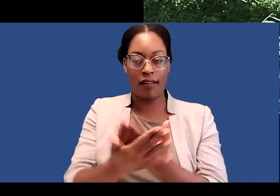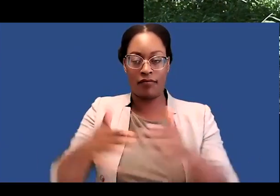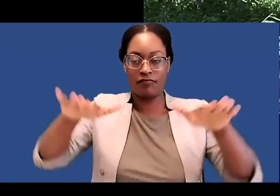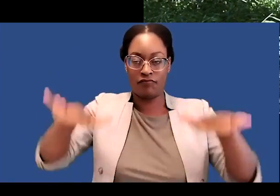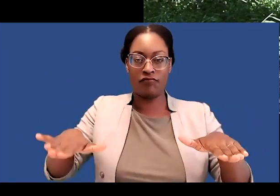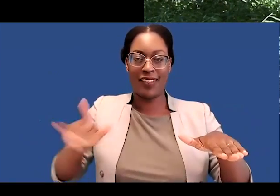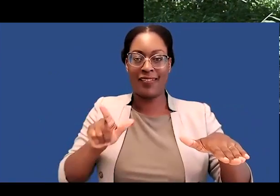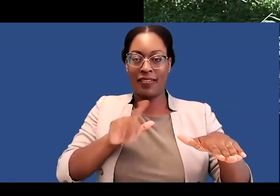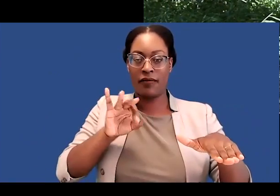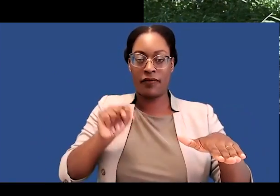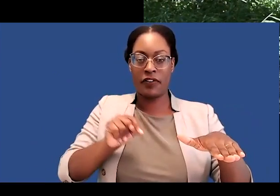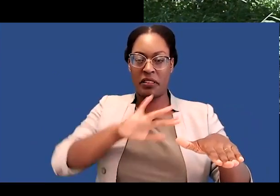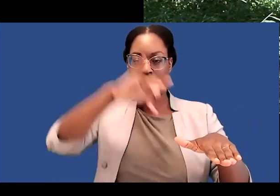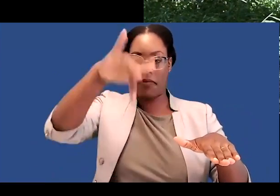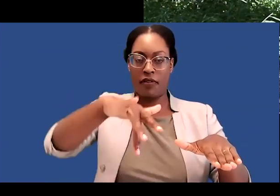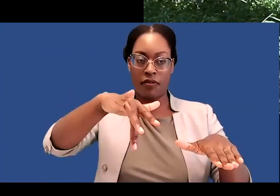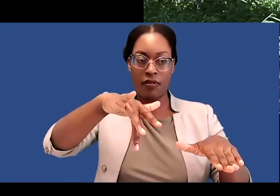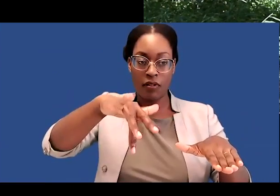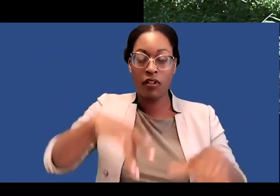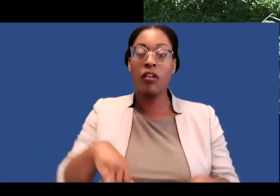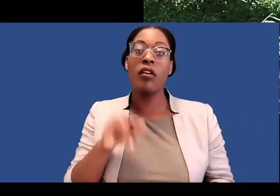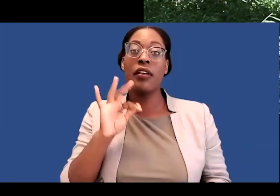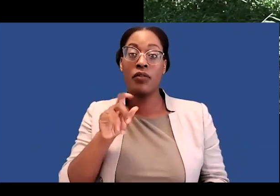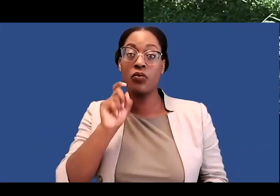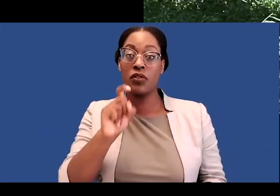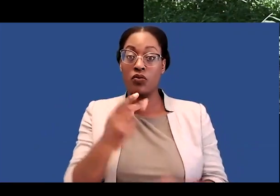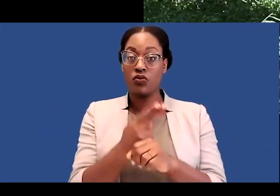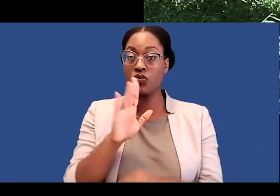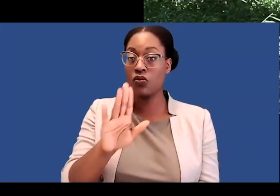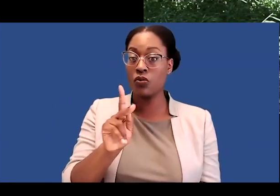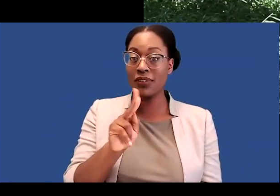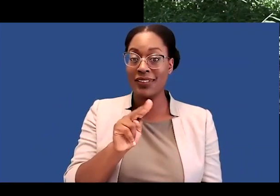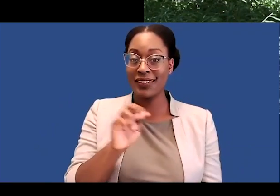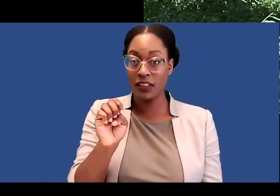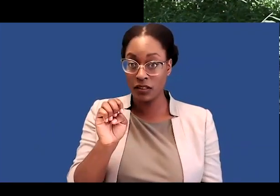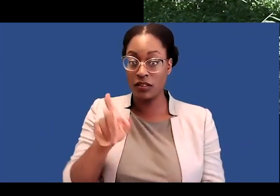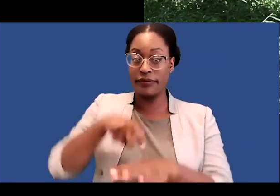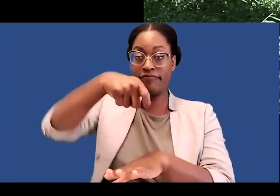can, or coming up onto that knee if you need to.